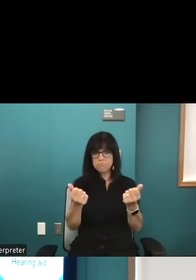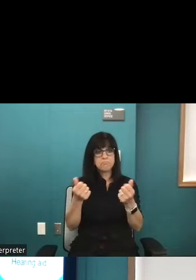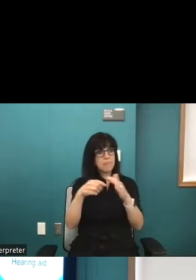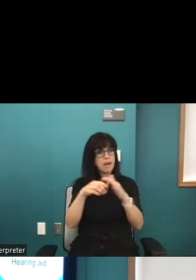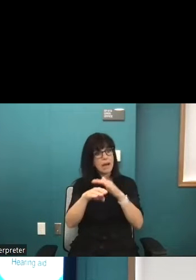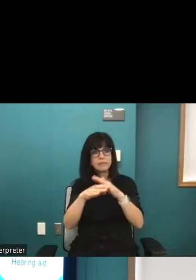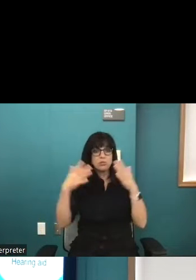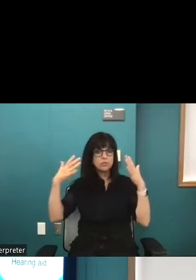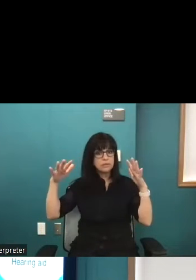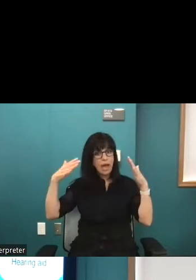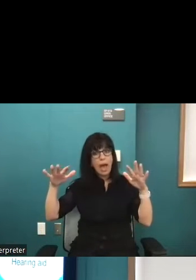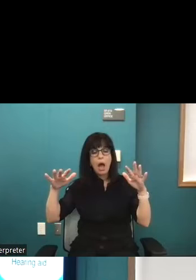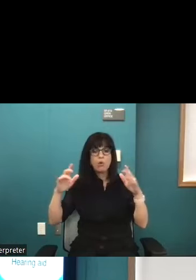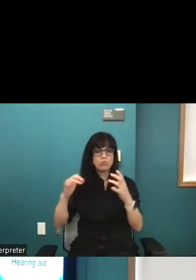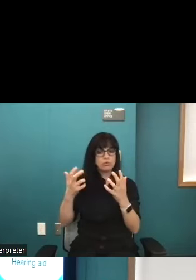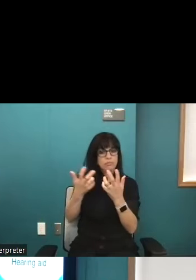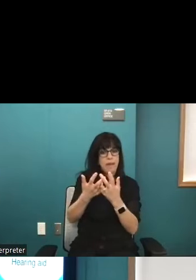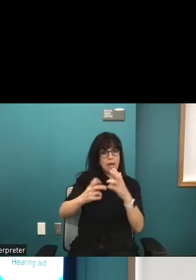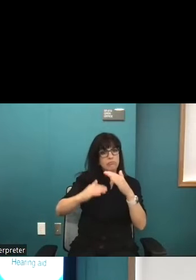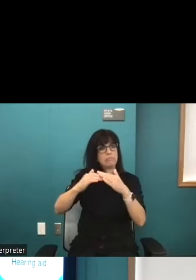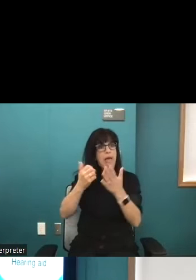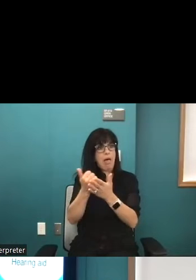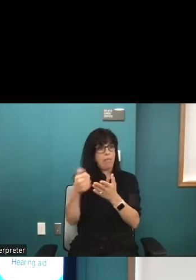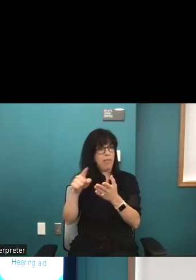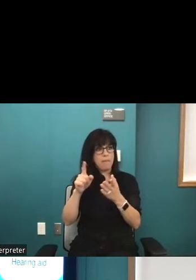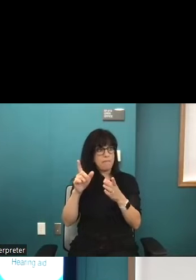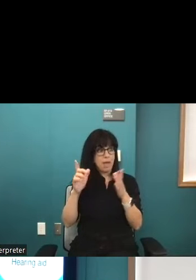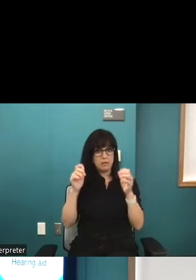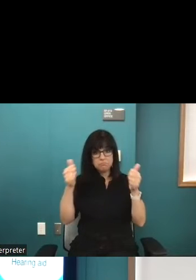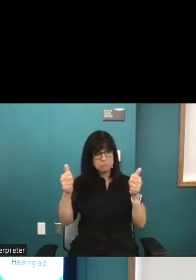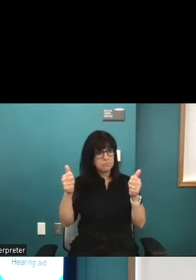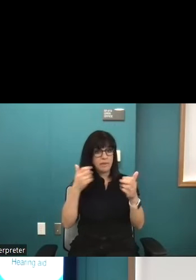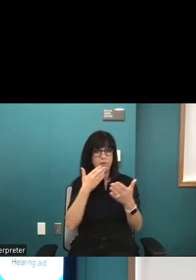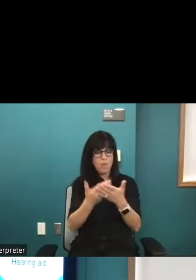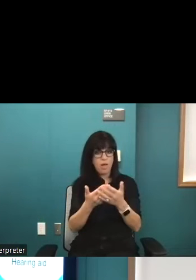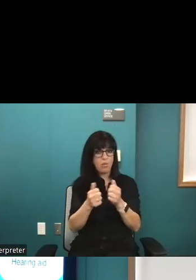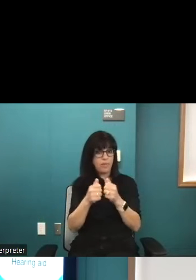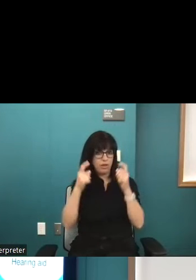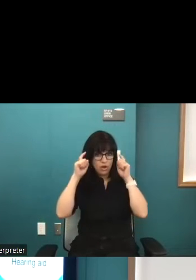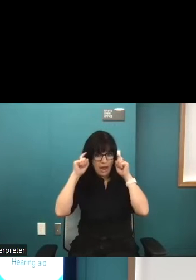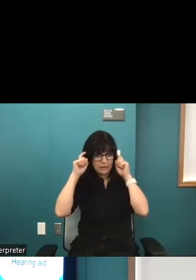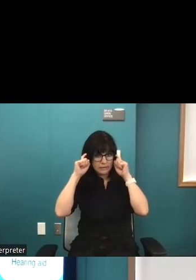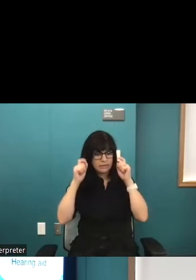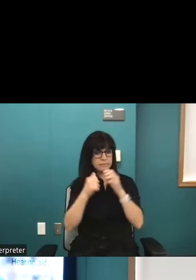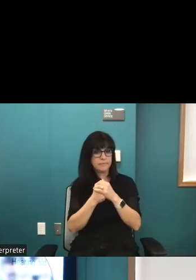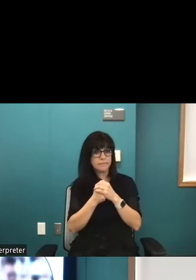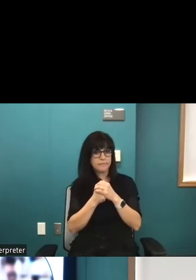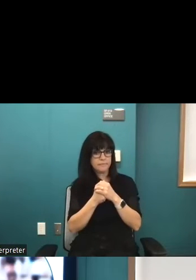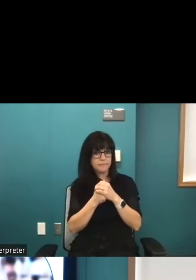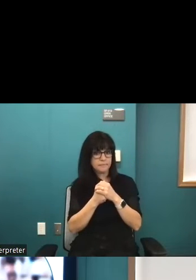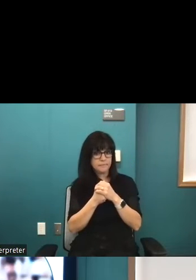access to sound to match their hearing loss, and it's fantastic, and they do very well with them. Can you click